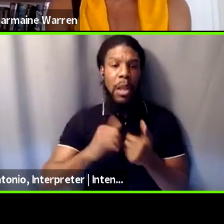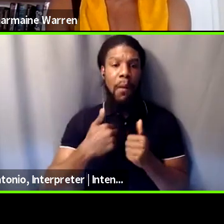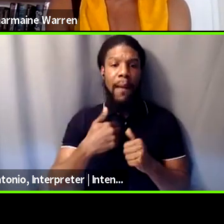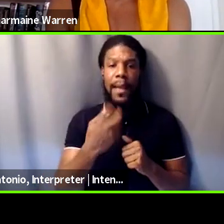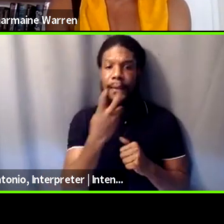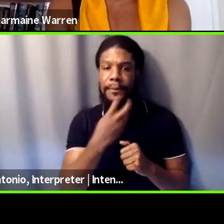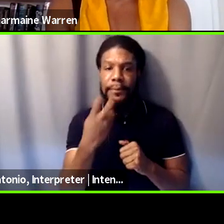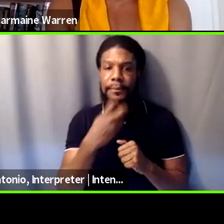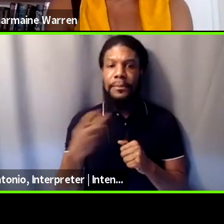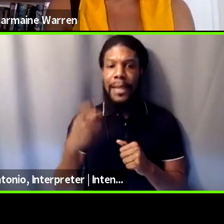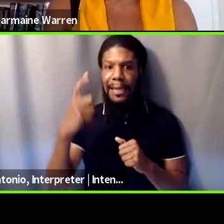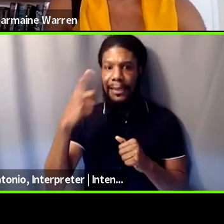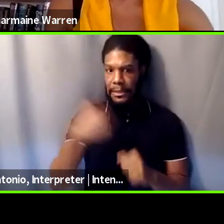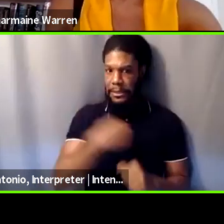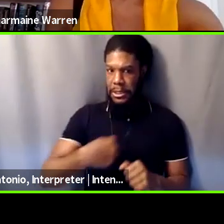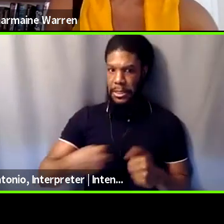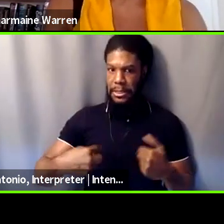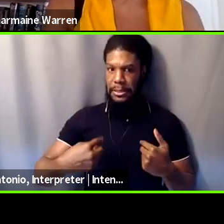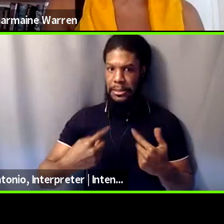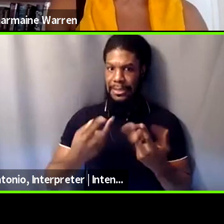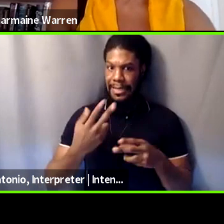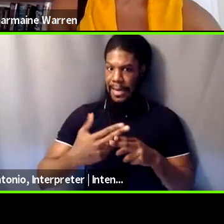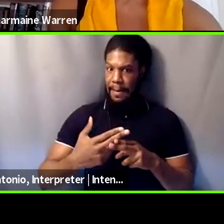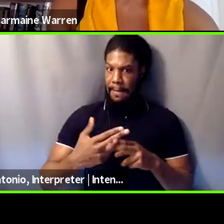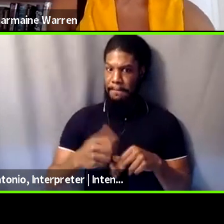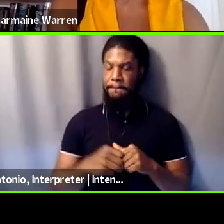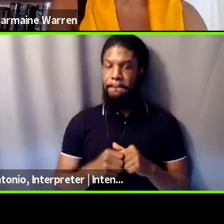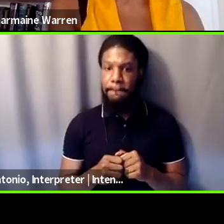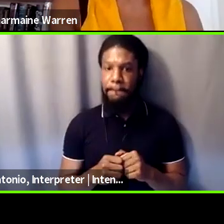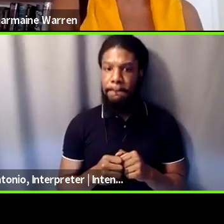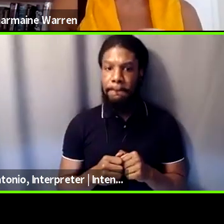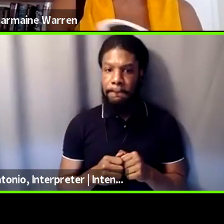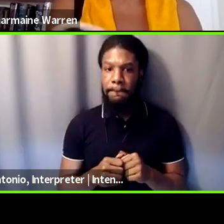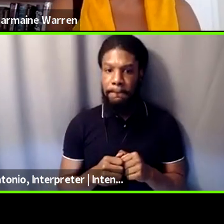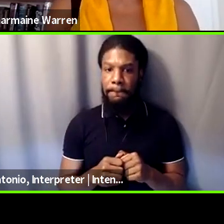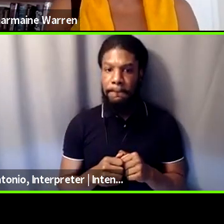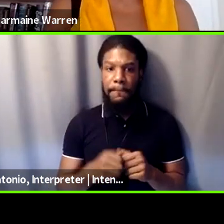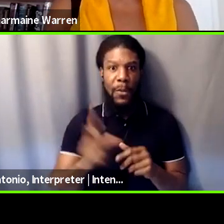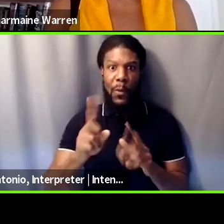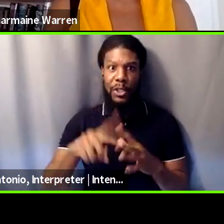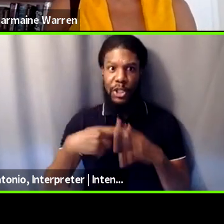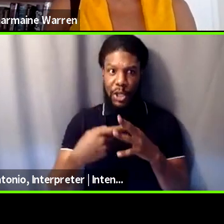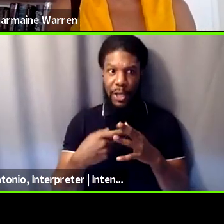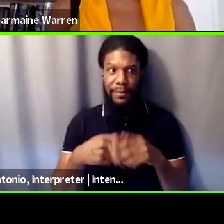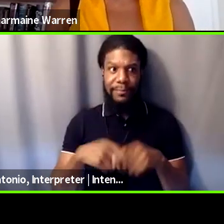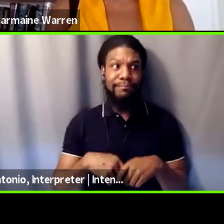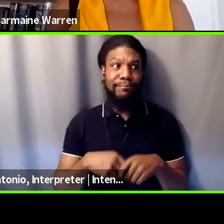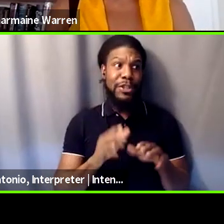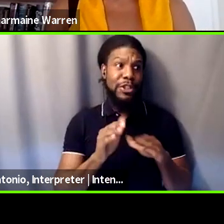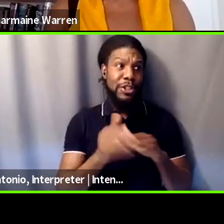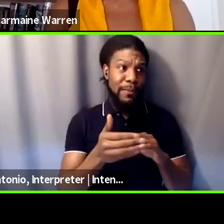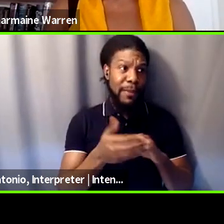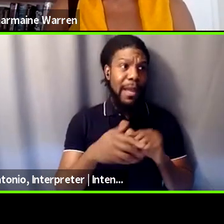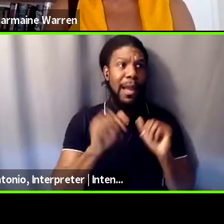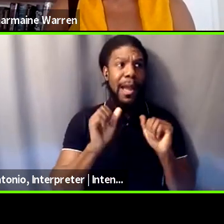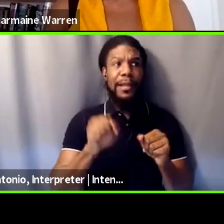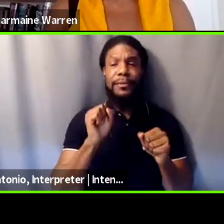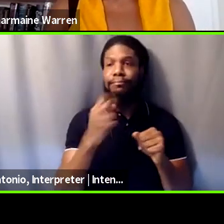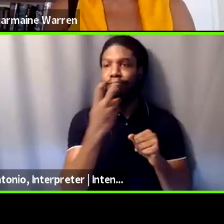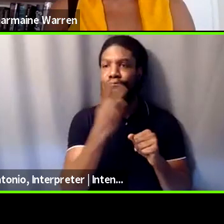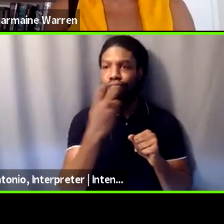name. Where do I start? I could say it in Jamaican, Jodie Lyn-Kee-Chow. I could say it in American, Jodie